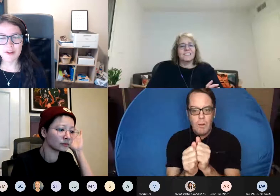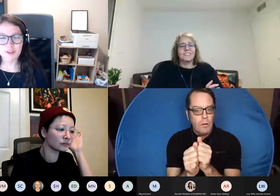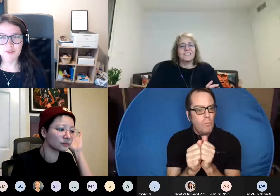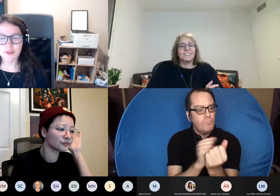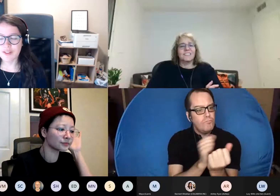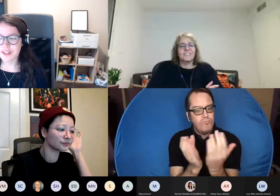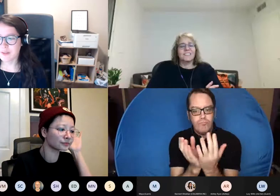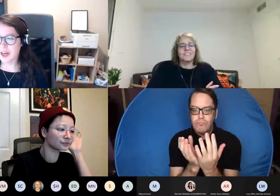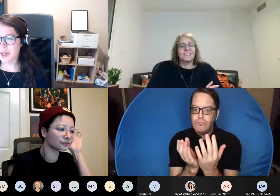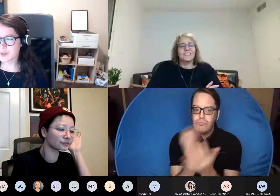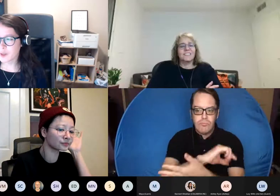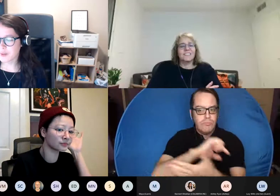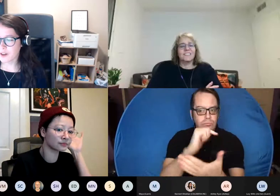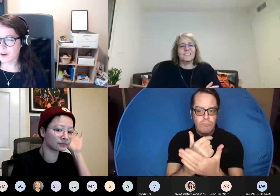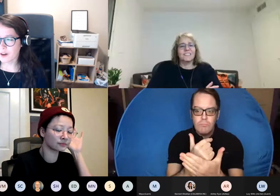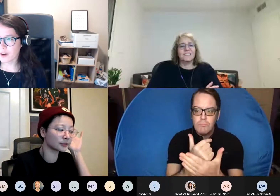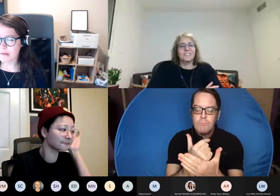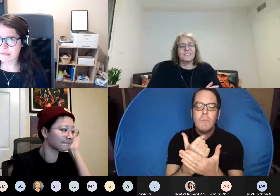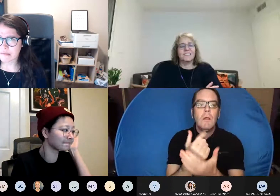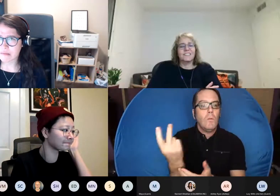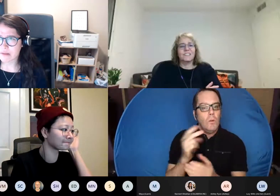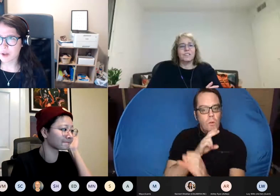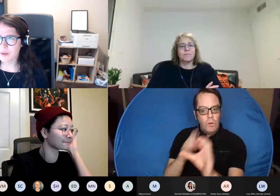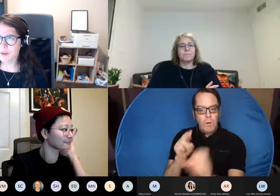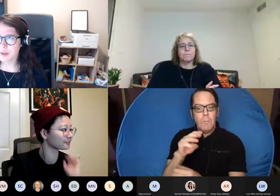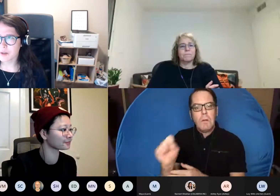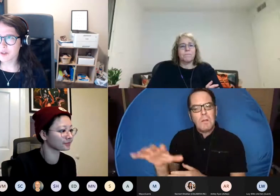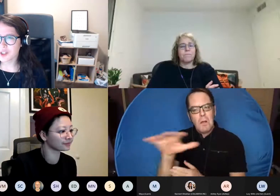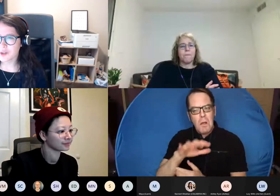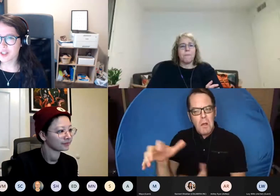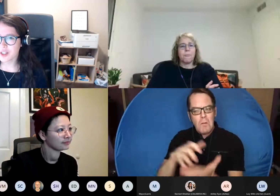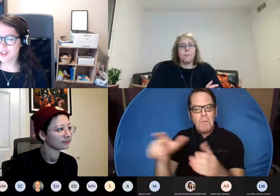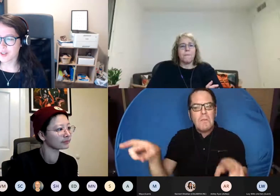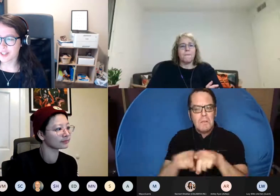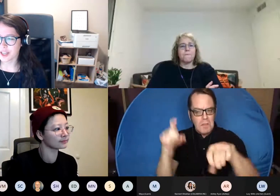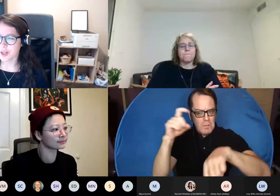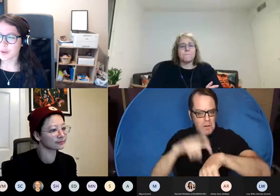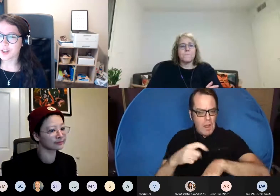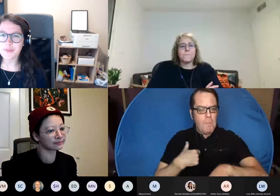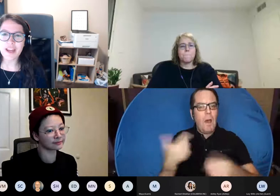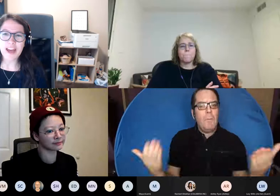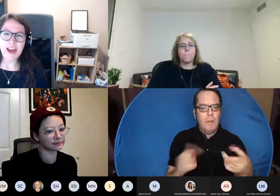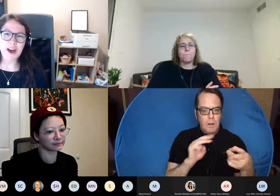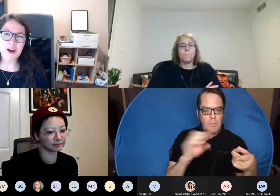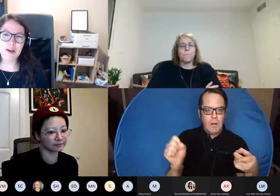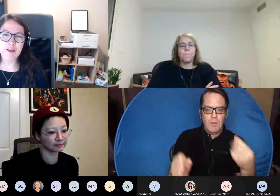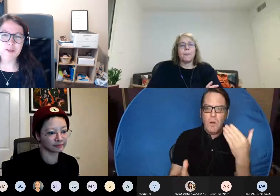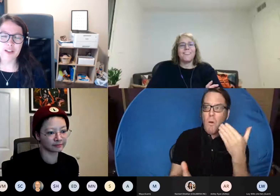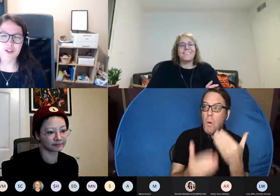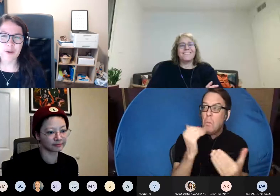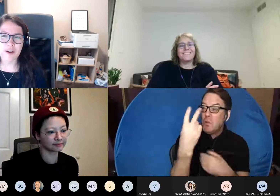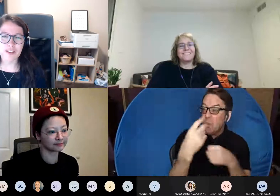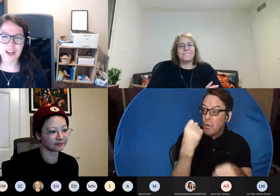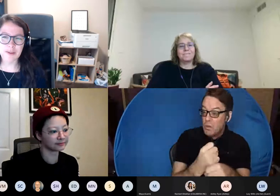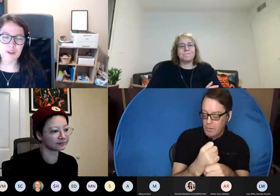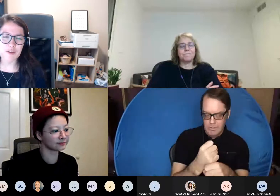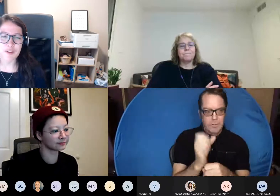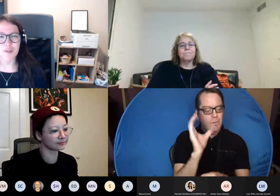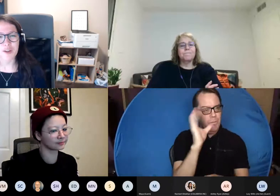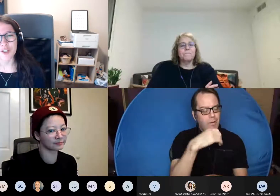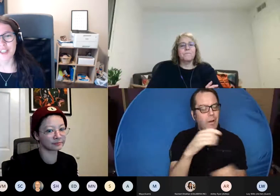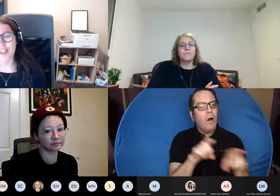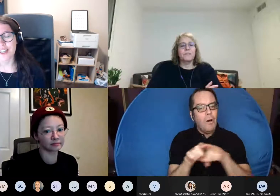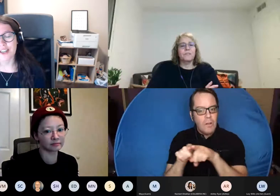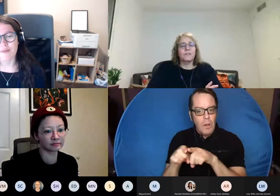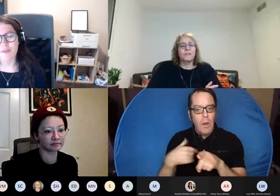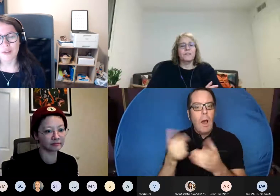then joined Microsoft around the same time. So I've been here almost 2 years. That's kind of weird. I also lecture part-time at the